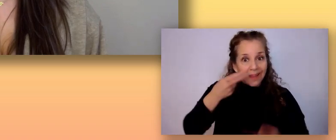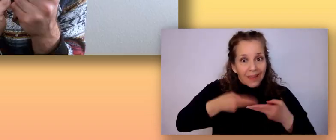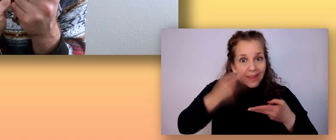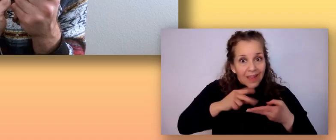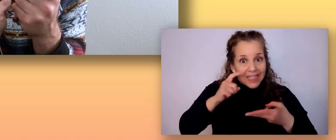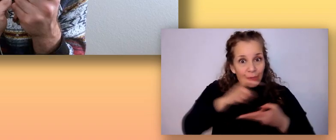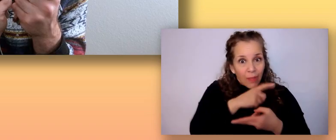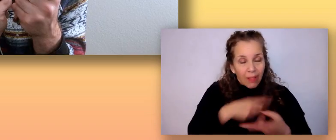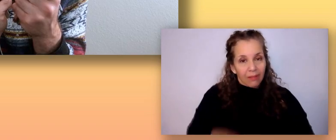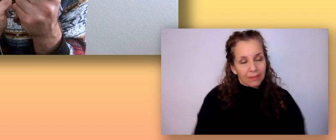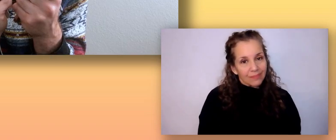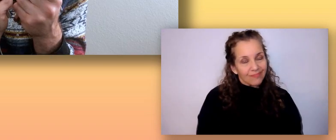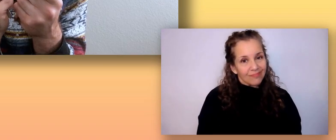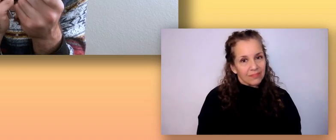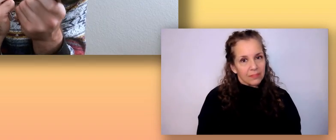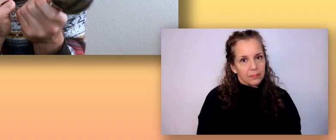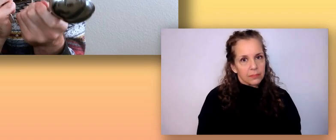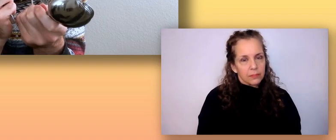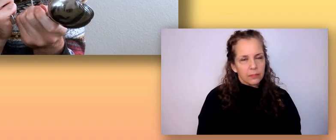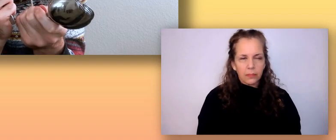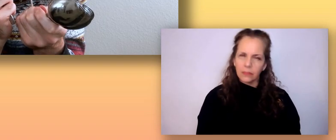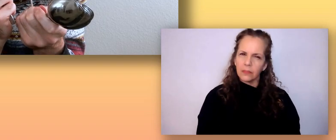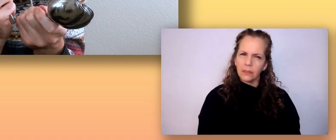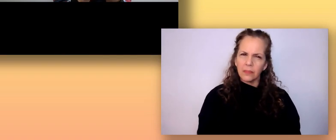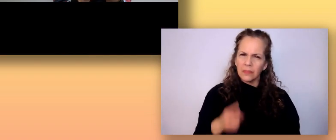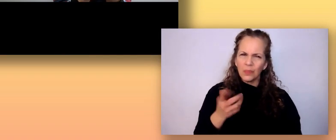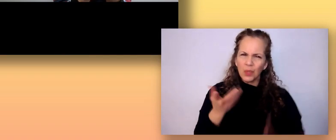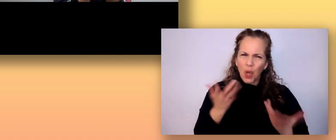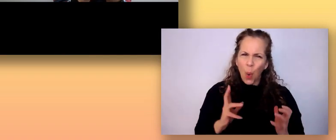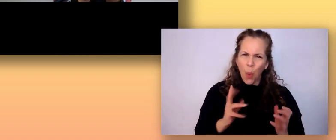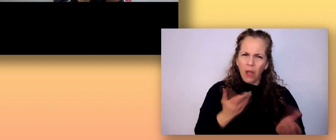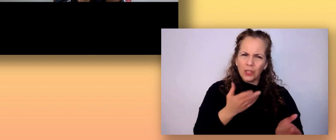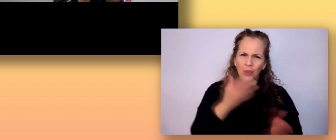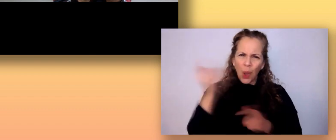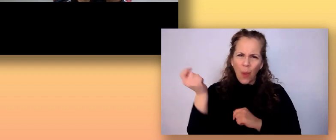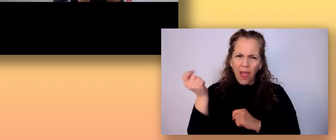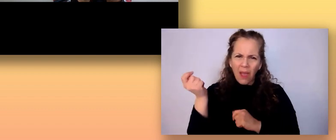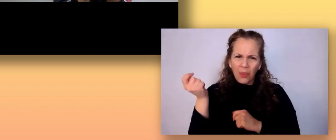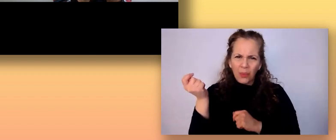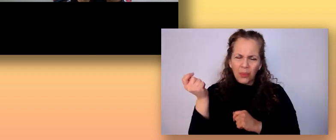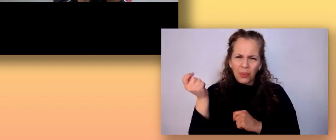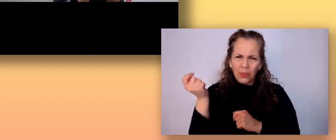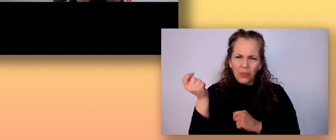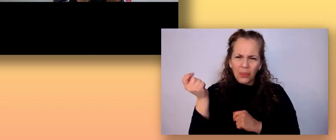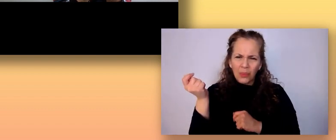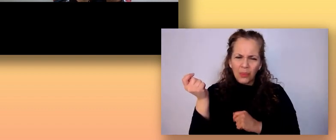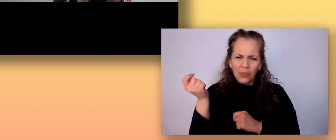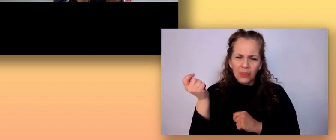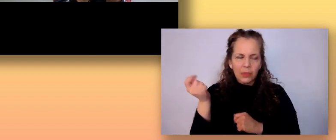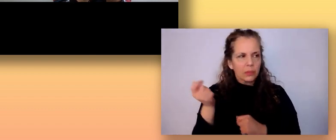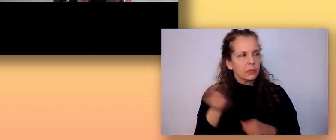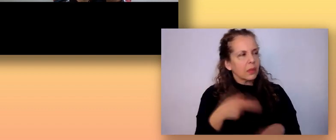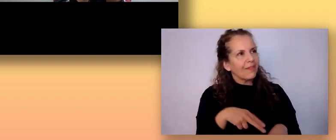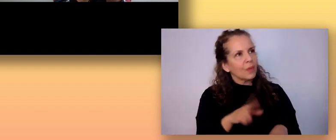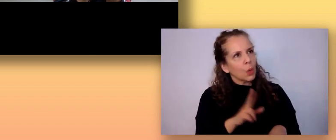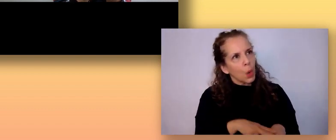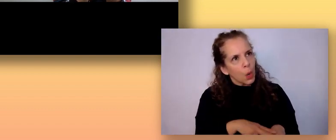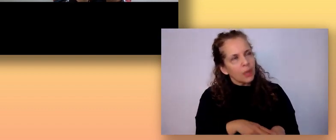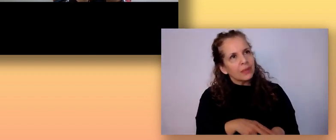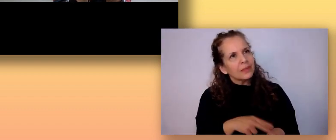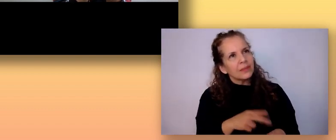dude. Don't you want to come? Of course I do, but